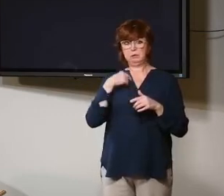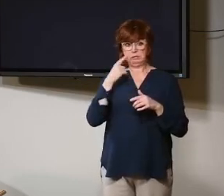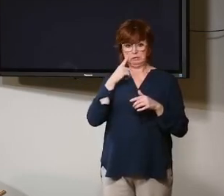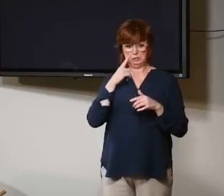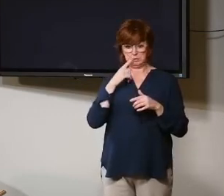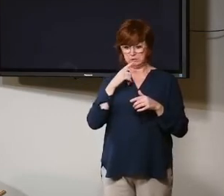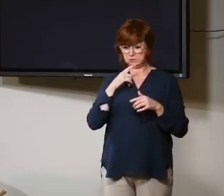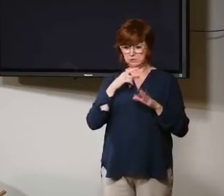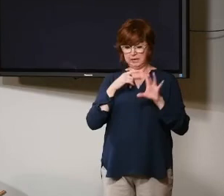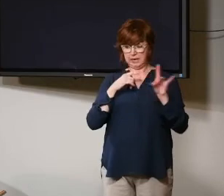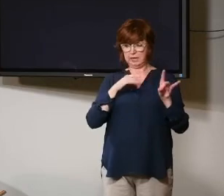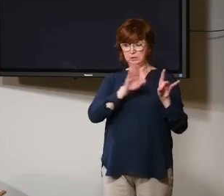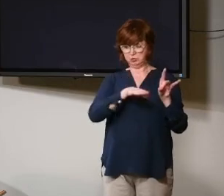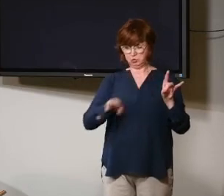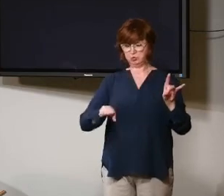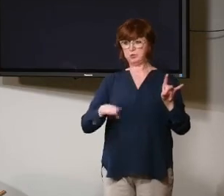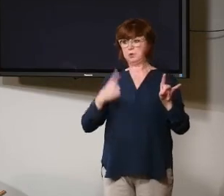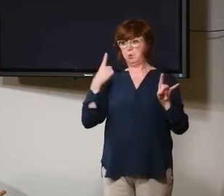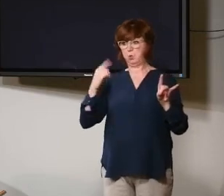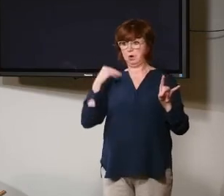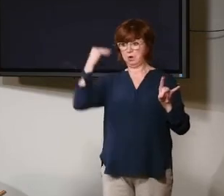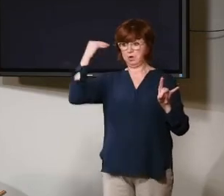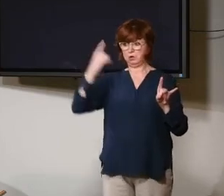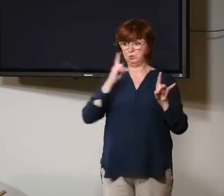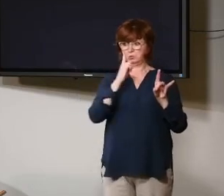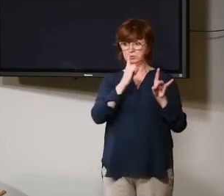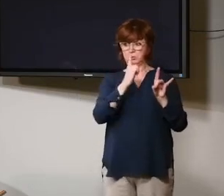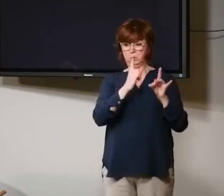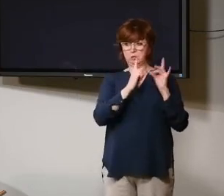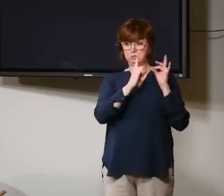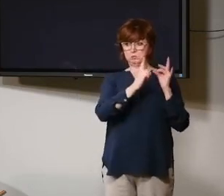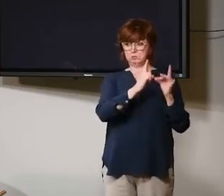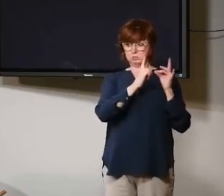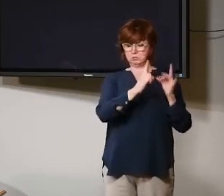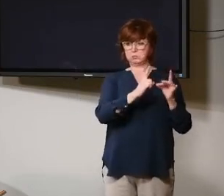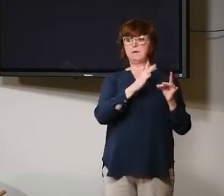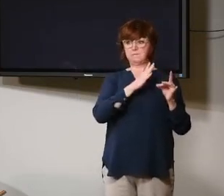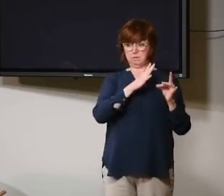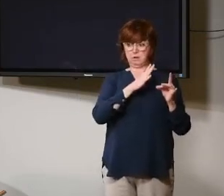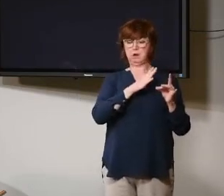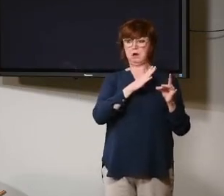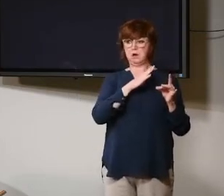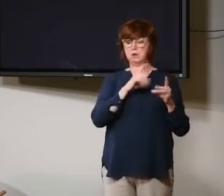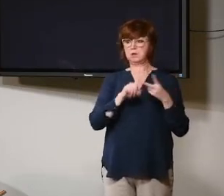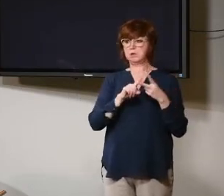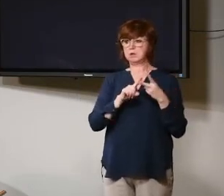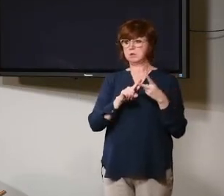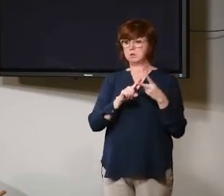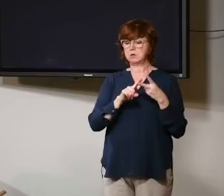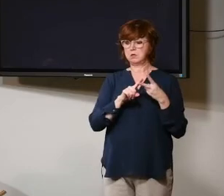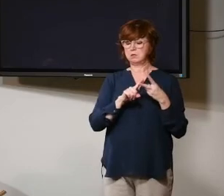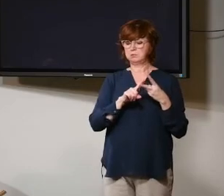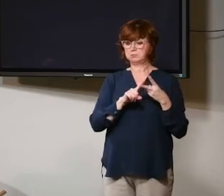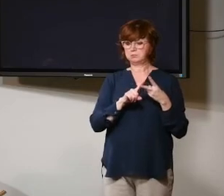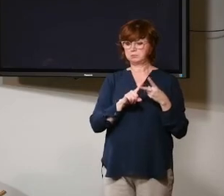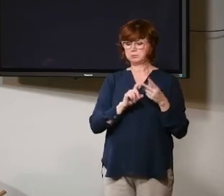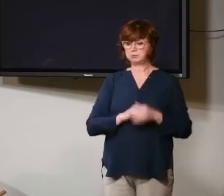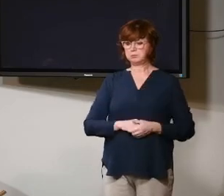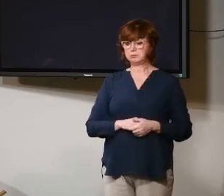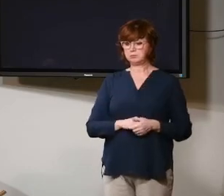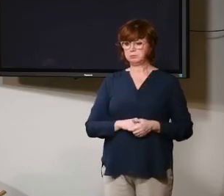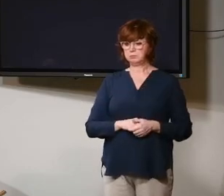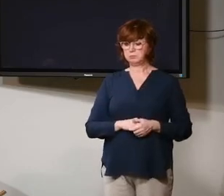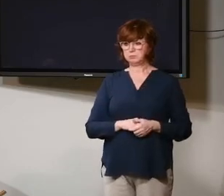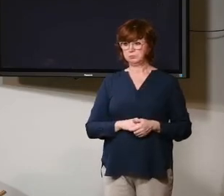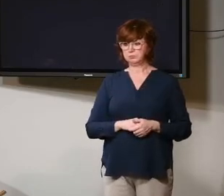eight children per room or 8 in a daycare. And then we've also allocated the spaces from the